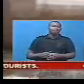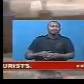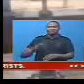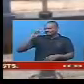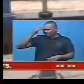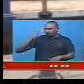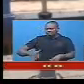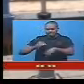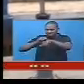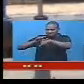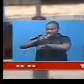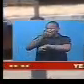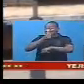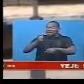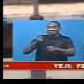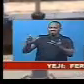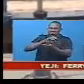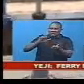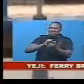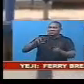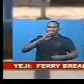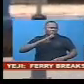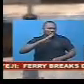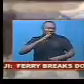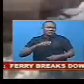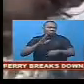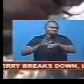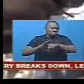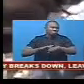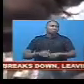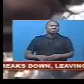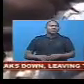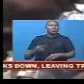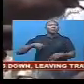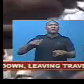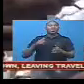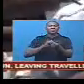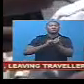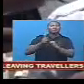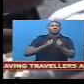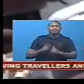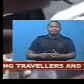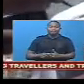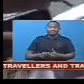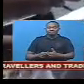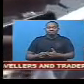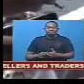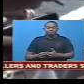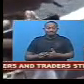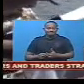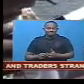Dauda had a word for those destroying the country's water bodies. We have a challenge. The